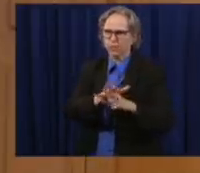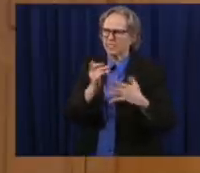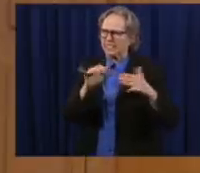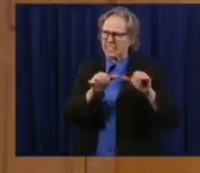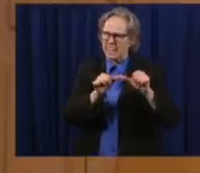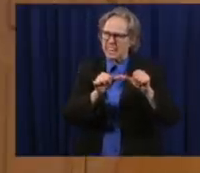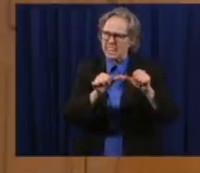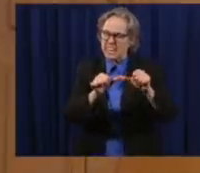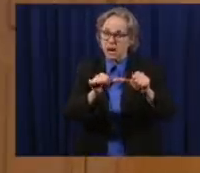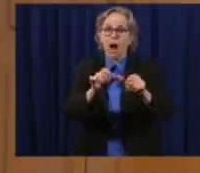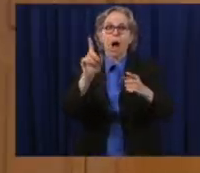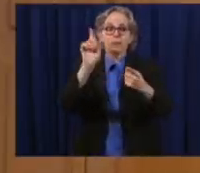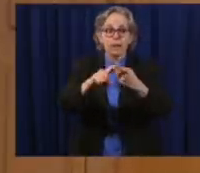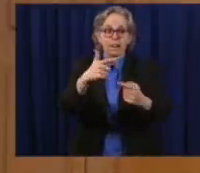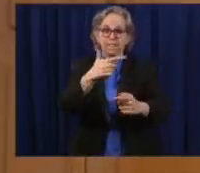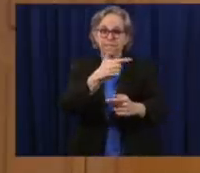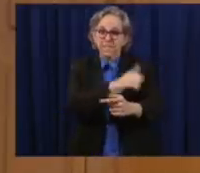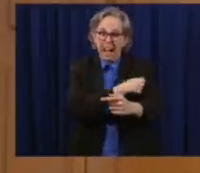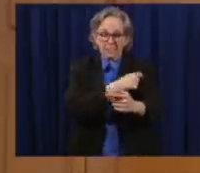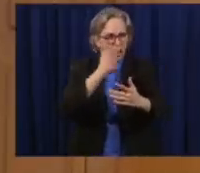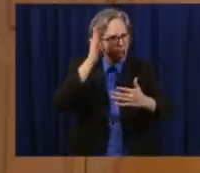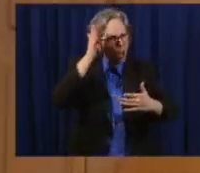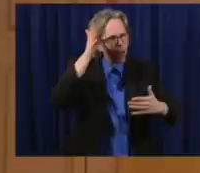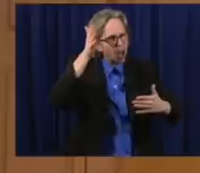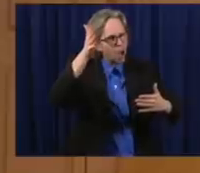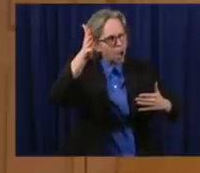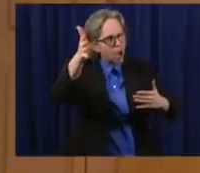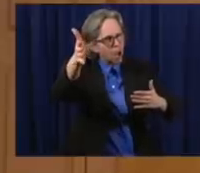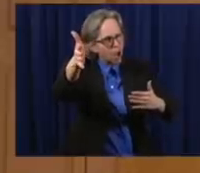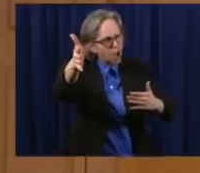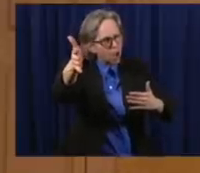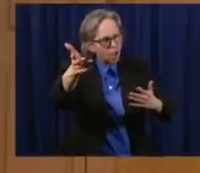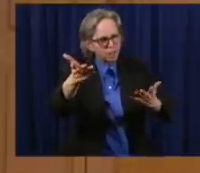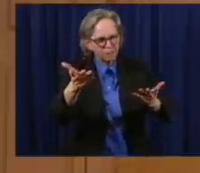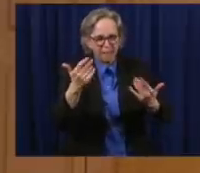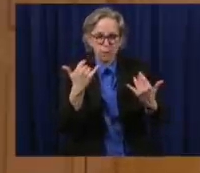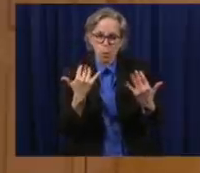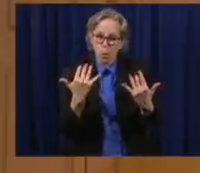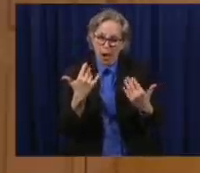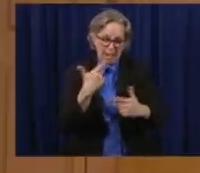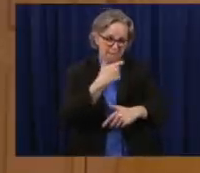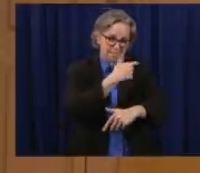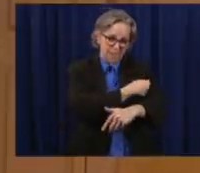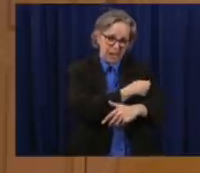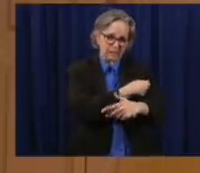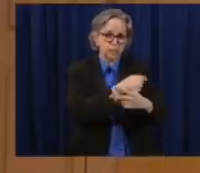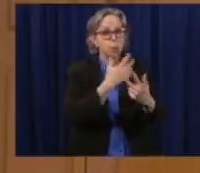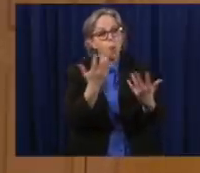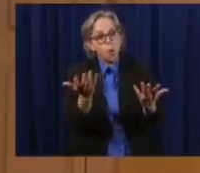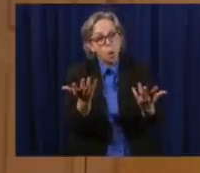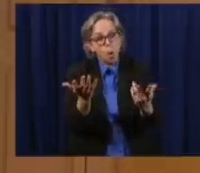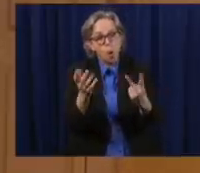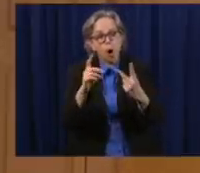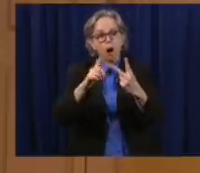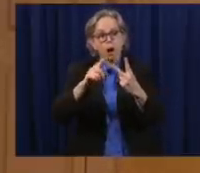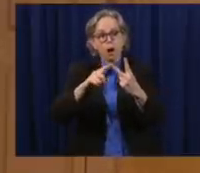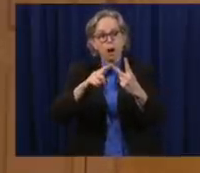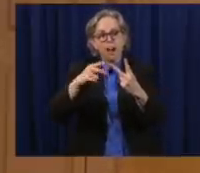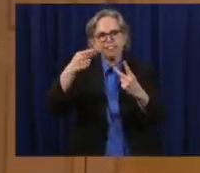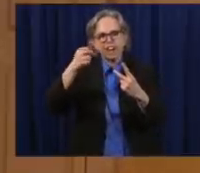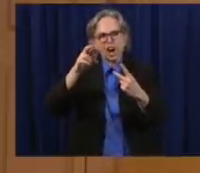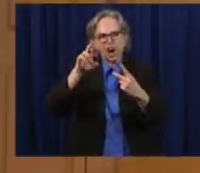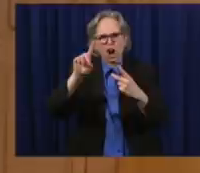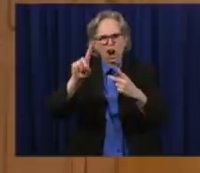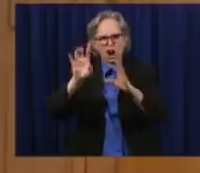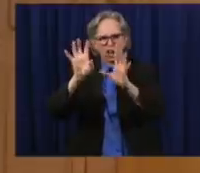or potentially herd immunity where most of the population is now immune. So there's a journey between now and that time.